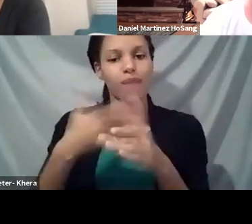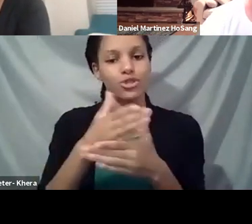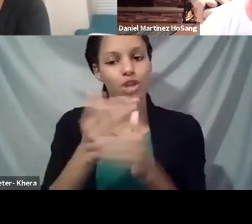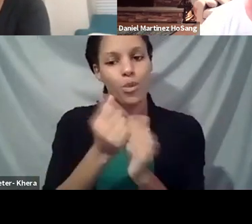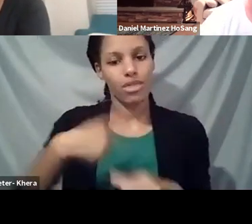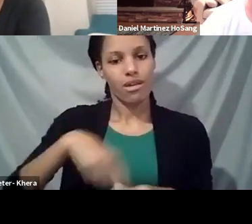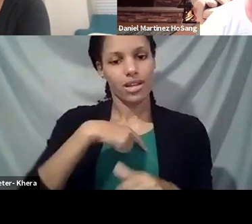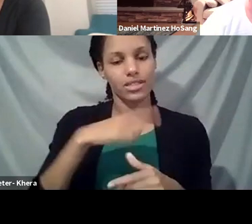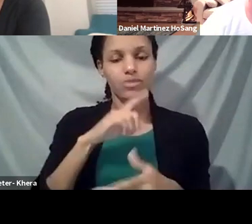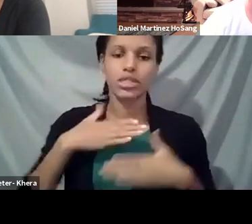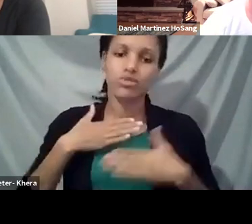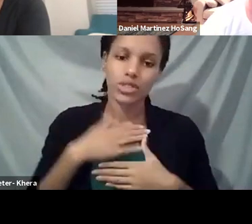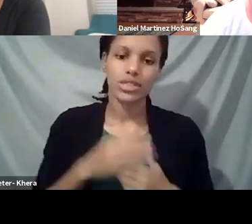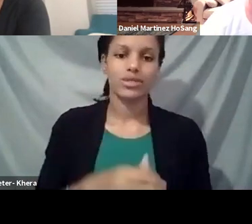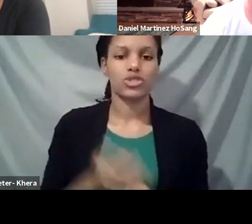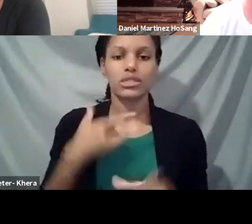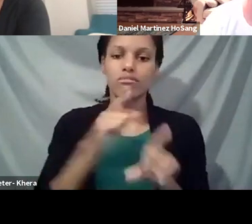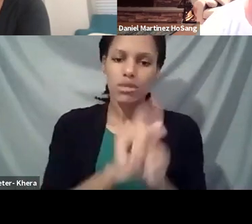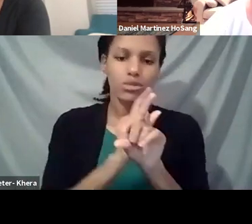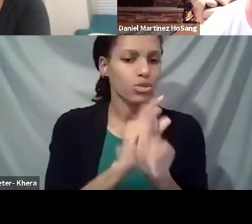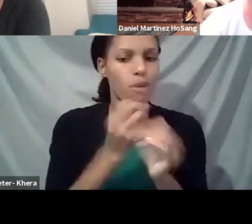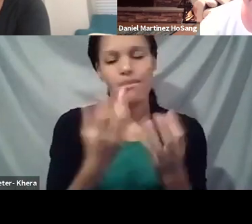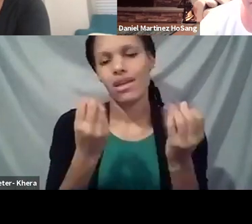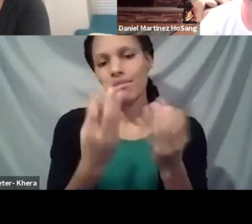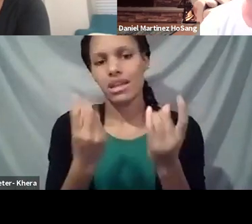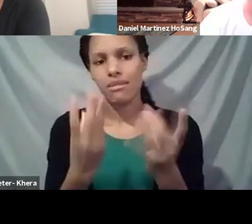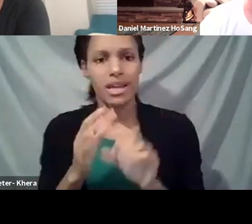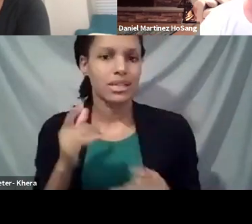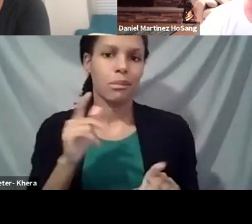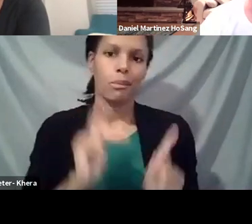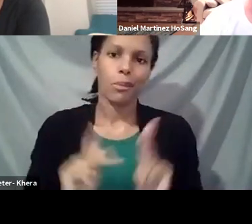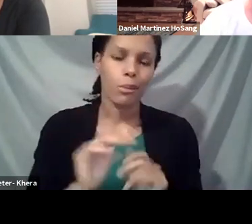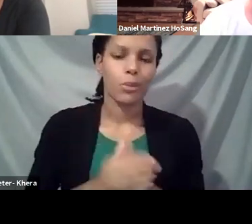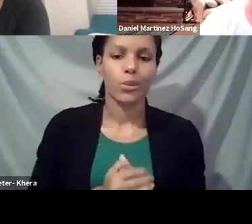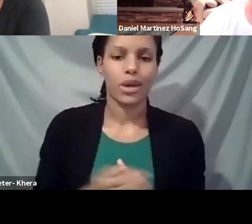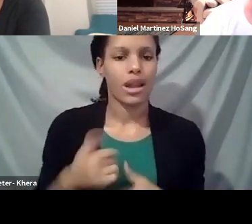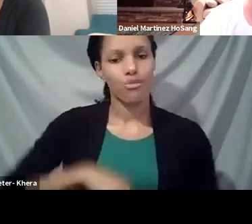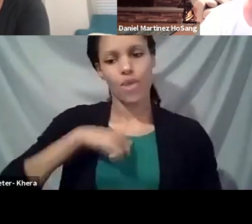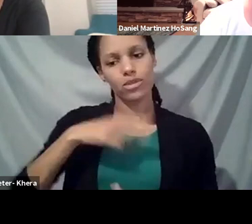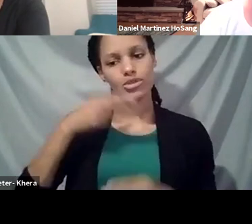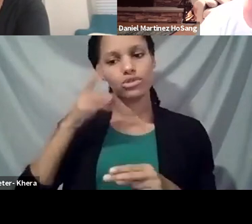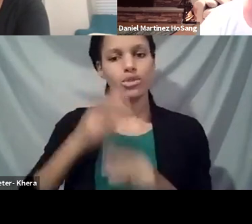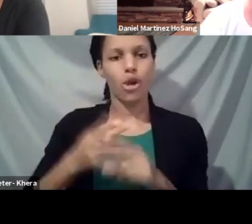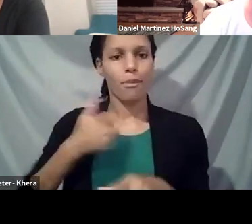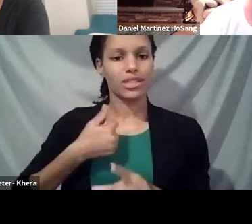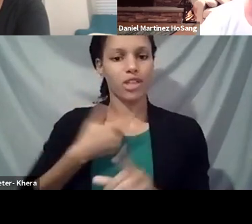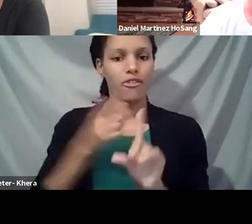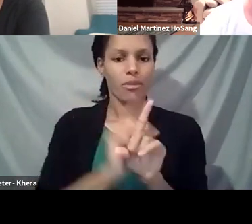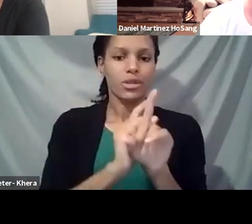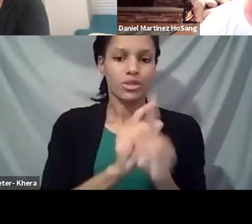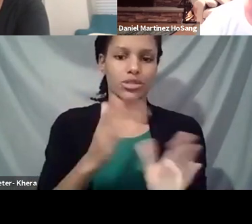countless undergraduate and graduate students, and I'm proud to count myself in that group. And she's given really generously her time,